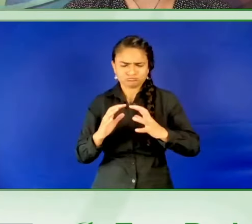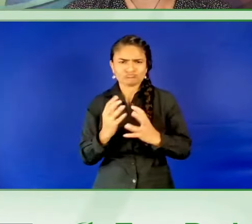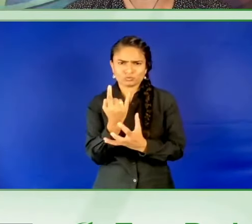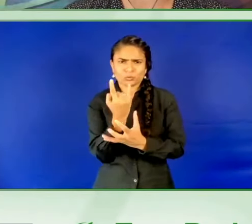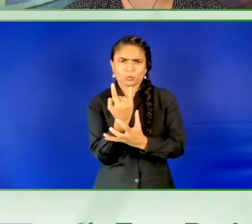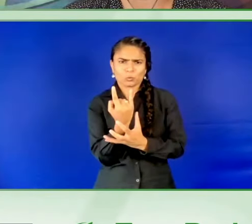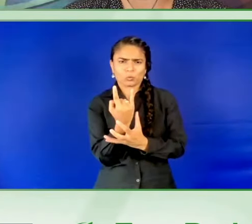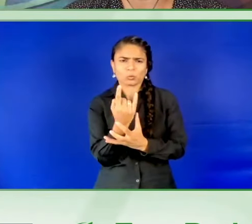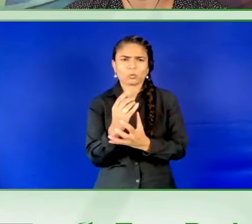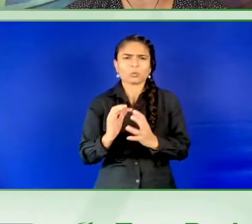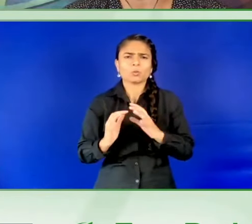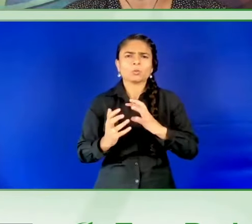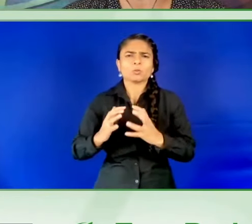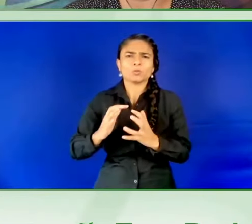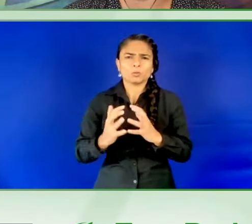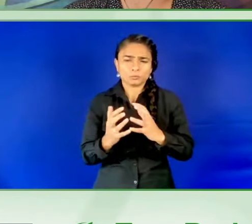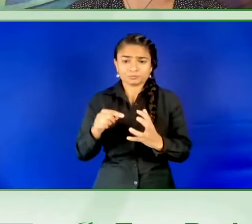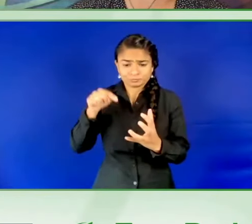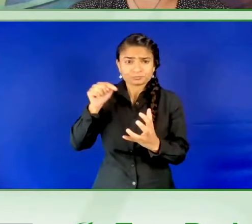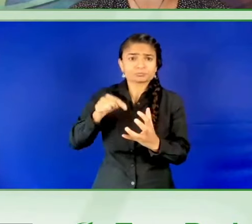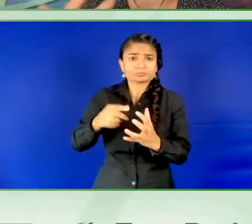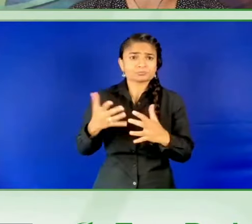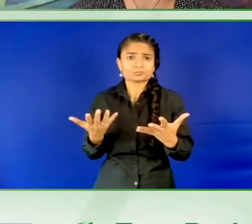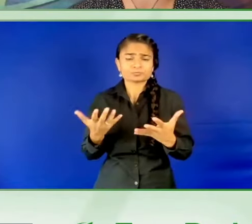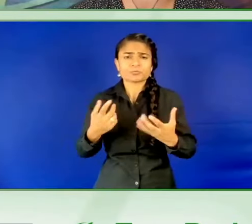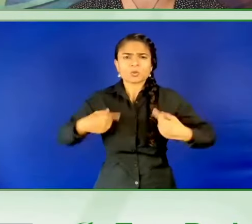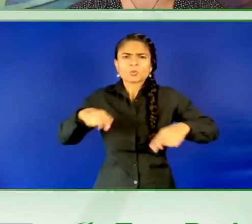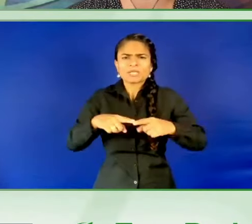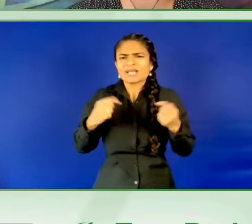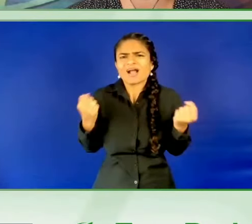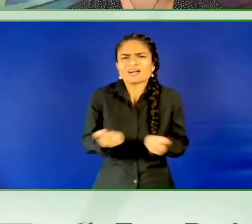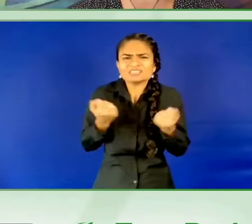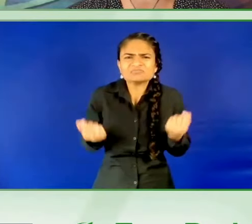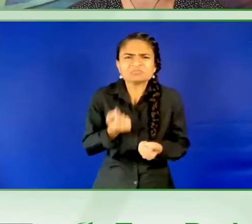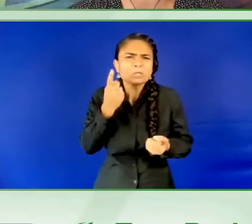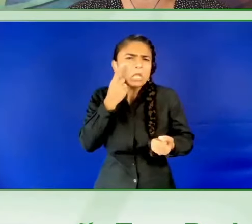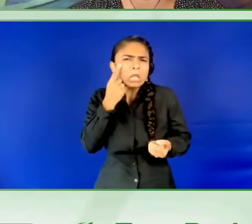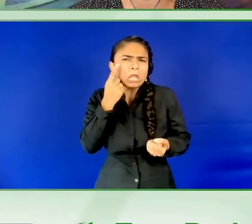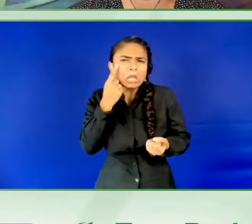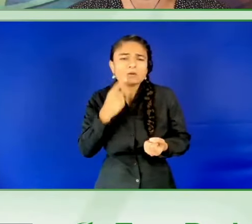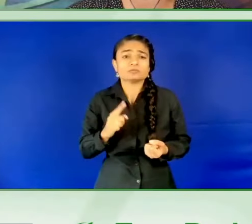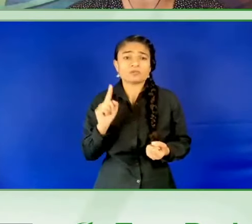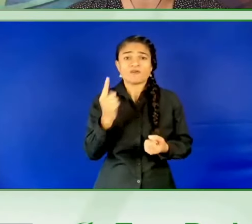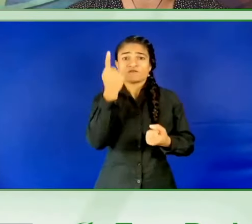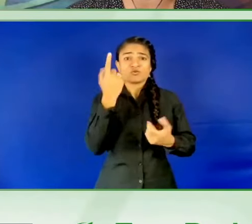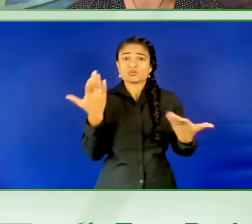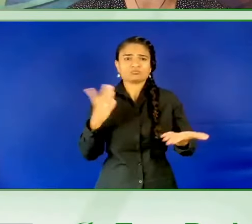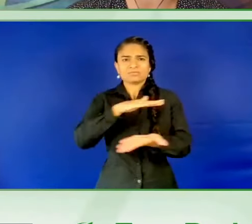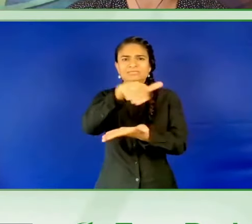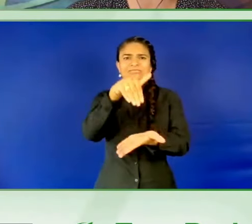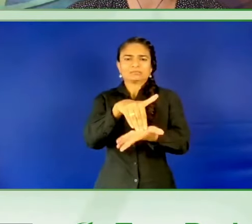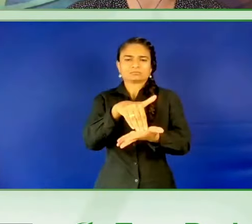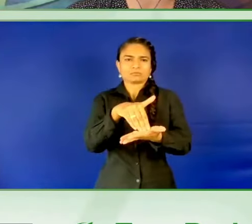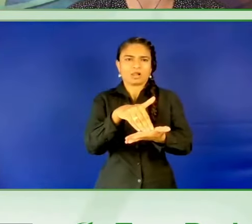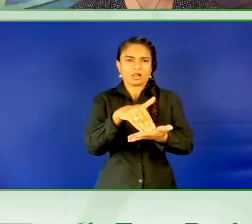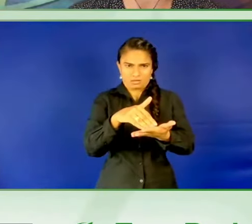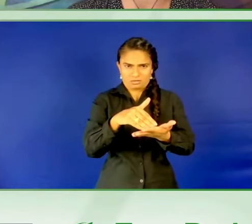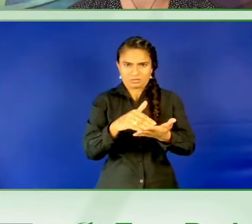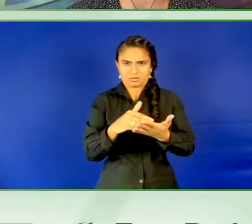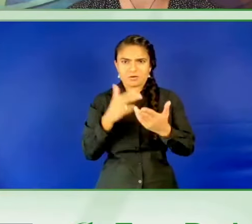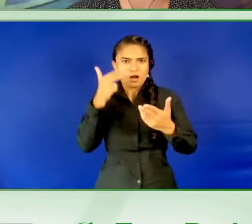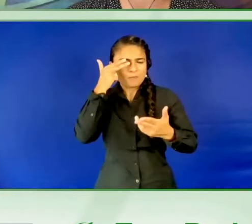But, well, we also have learned with all this time that this inclusion in